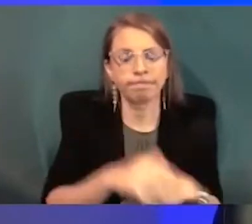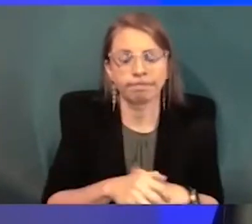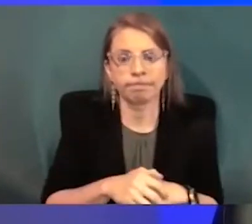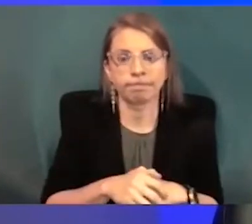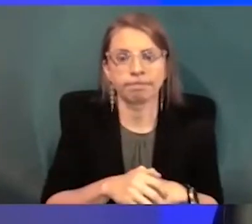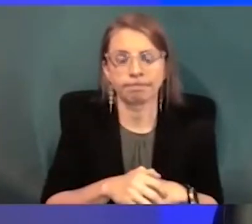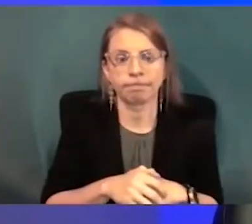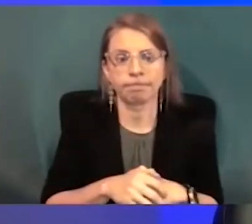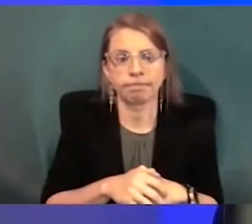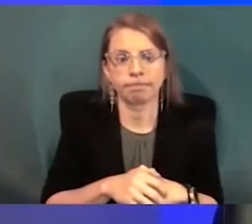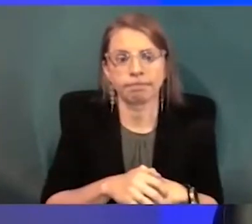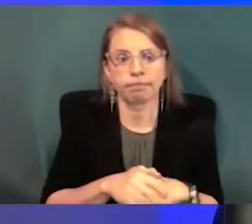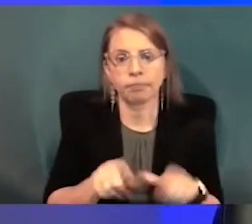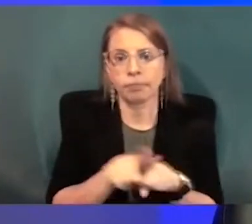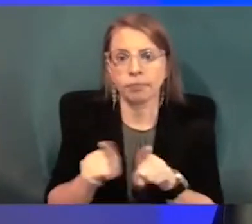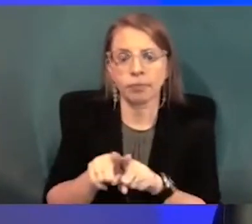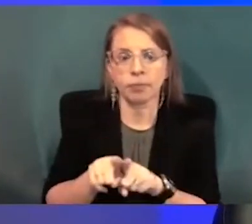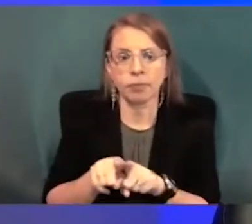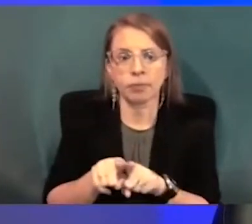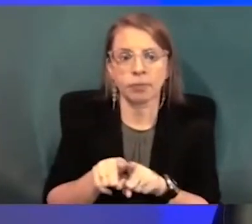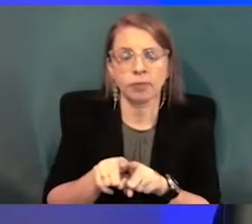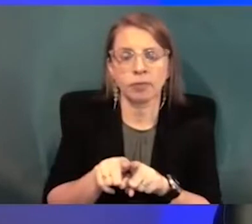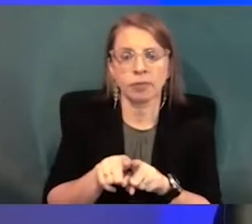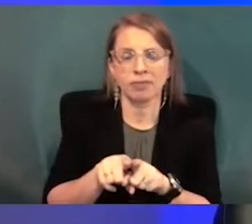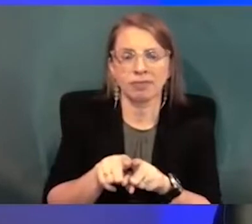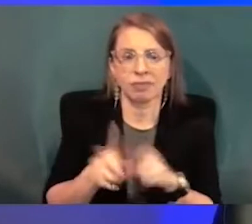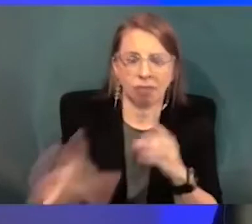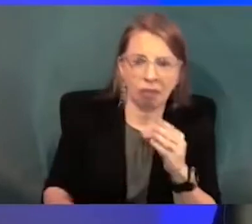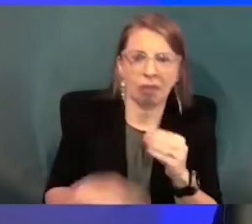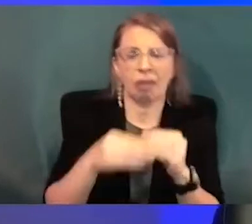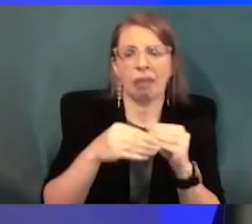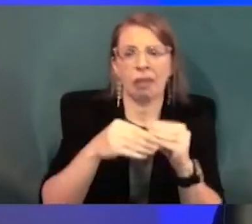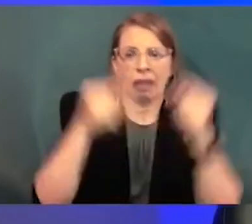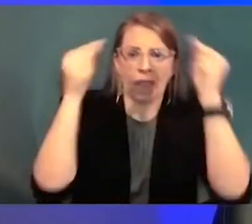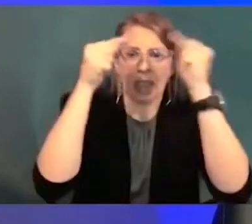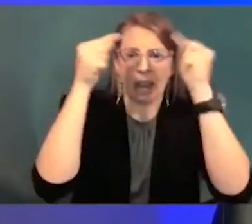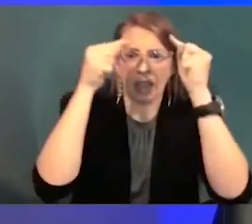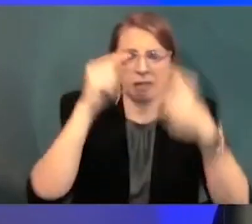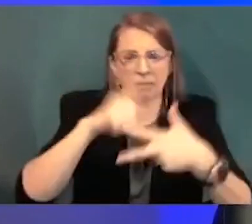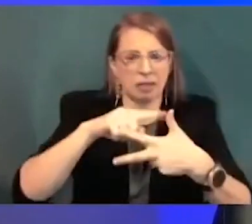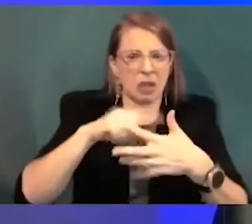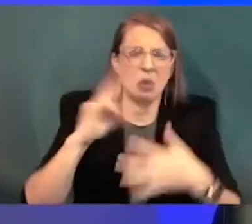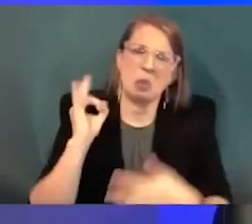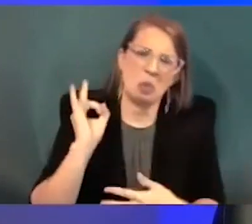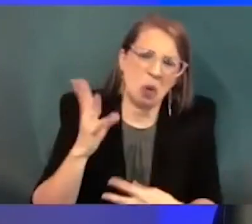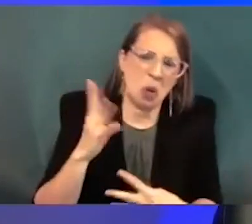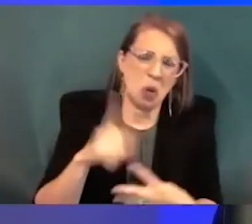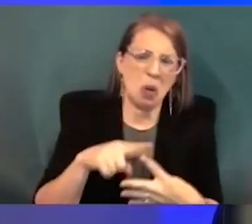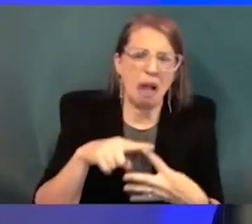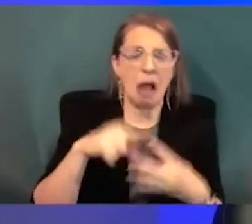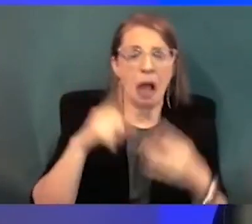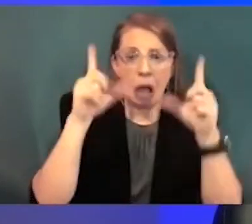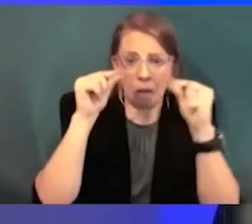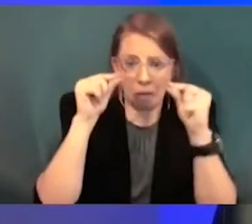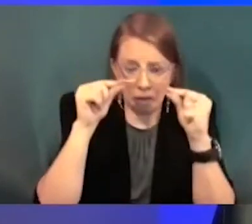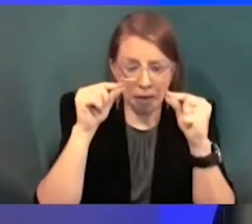it also added to the headache. The headache was debilitating. Had to close eyes, couldn't